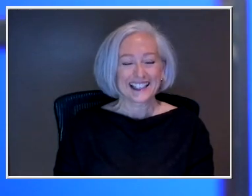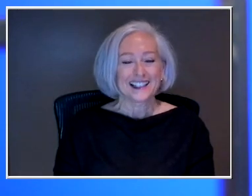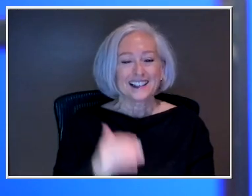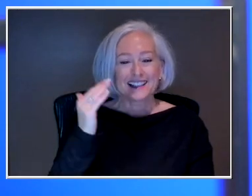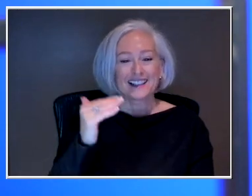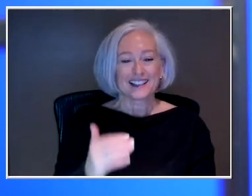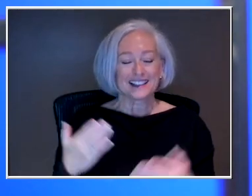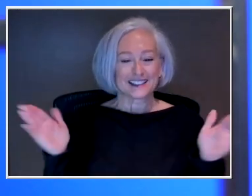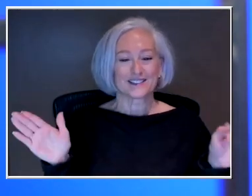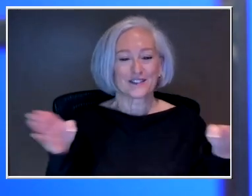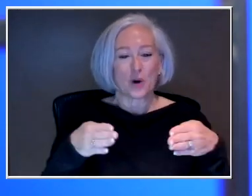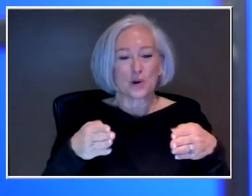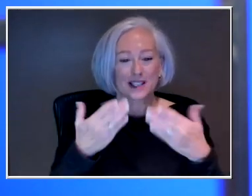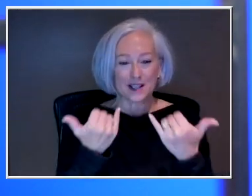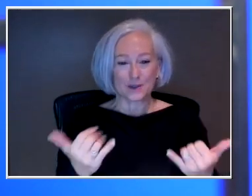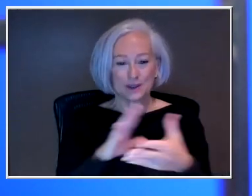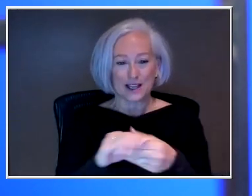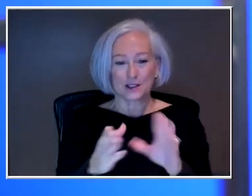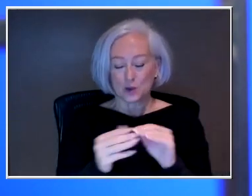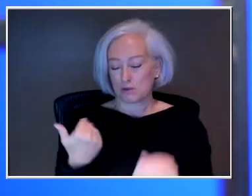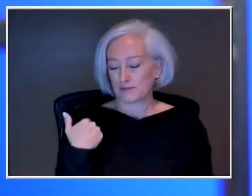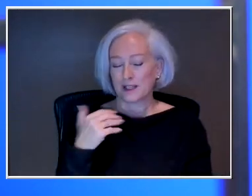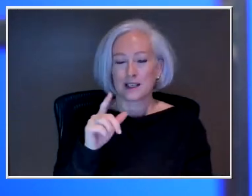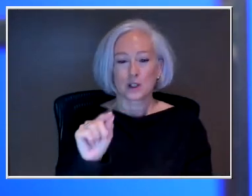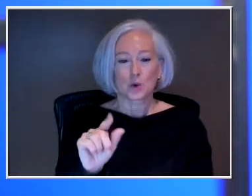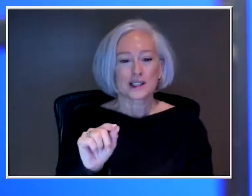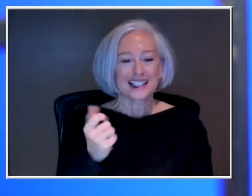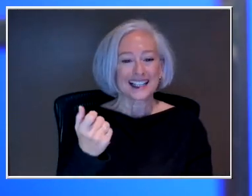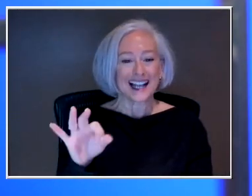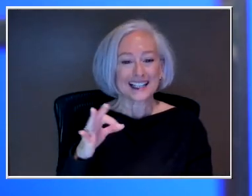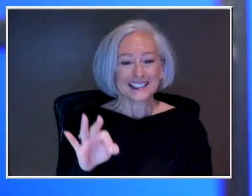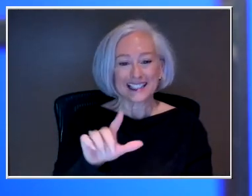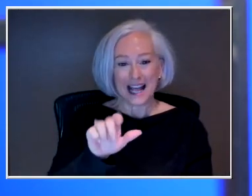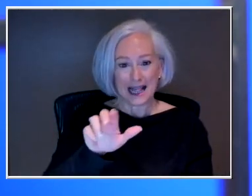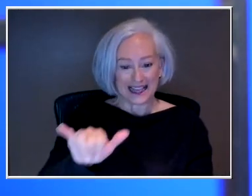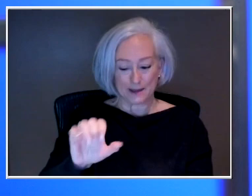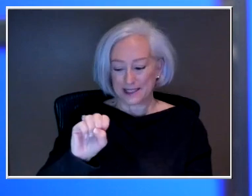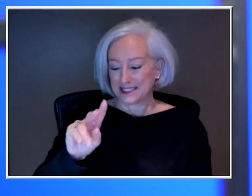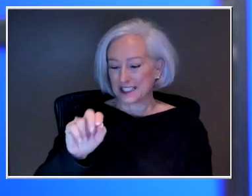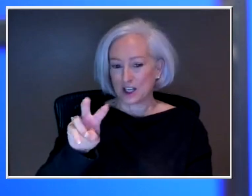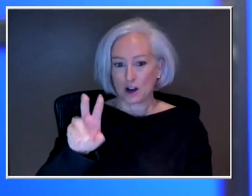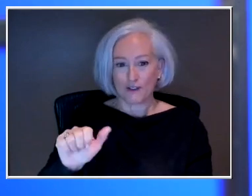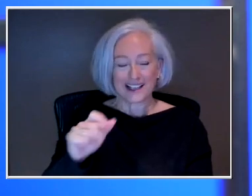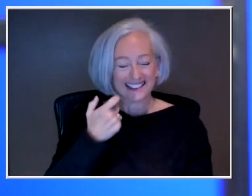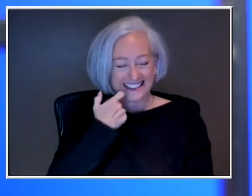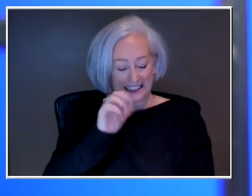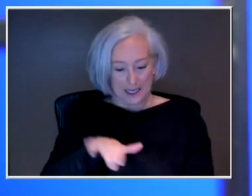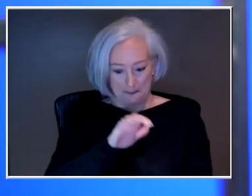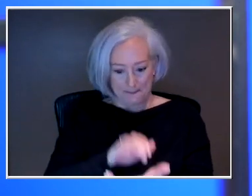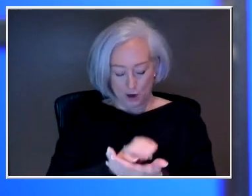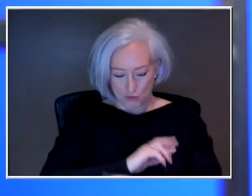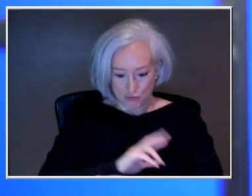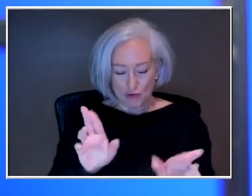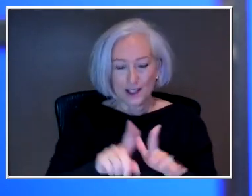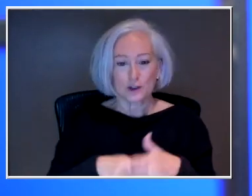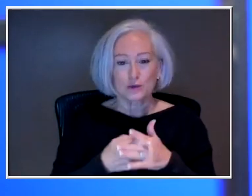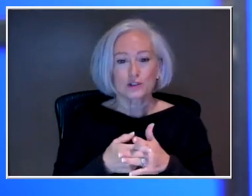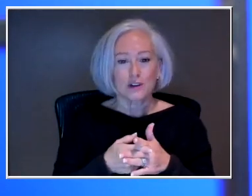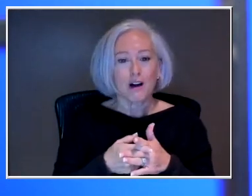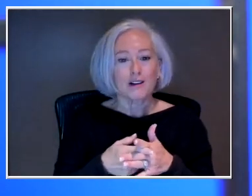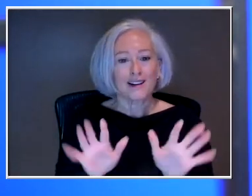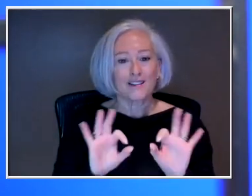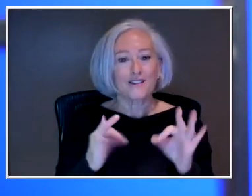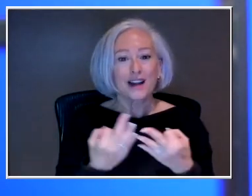story, in 2019, Libby Sinovic had just married and was ready to start a family. Janine Kiesling shows us how it was